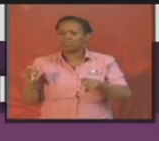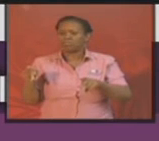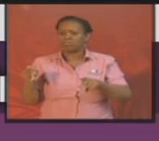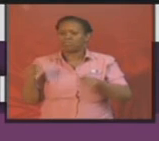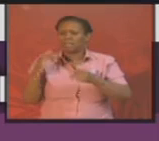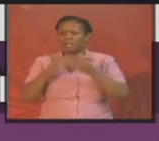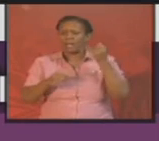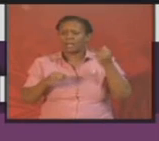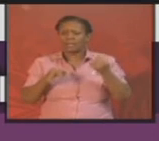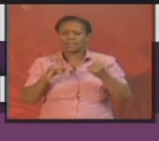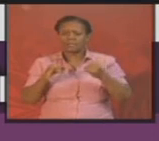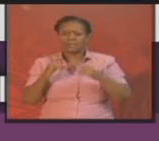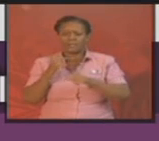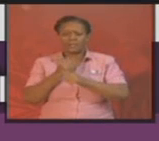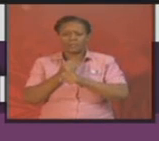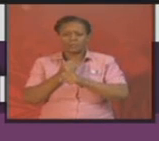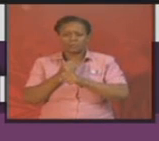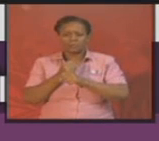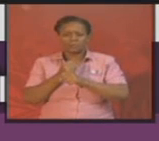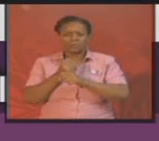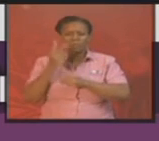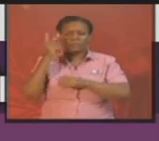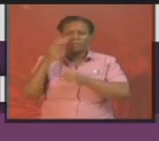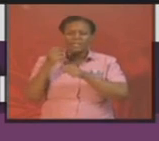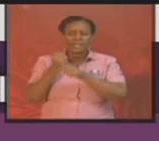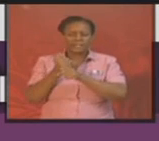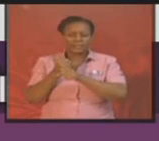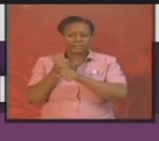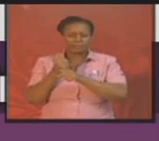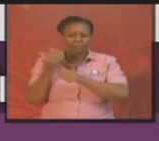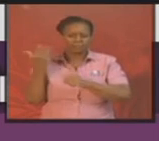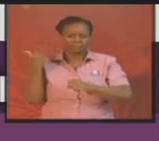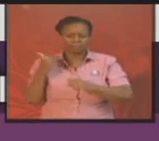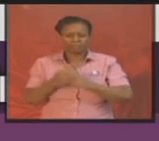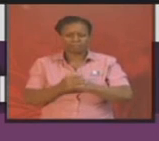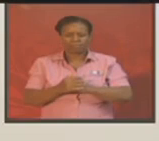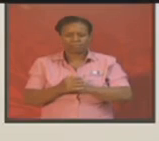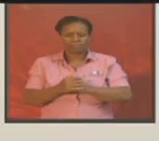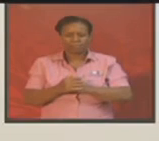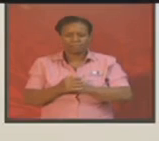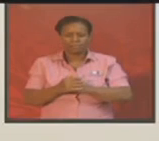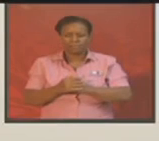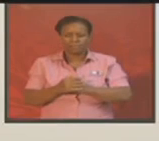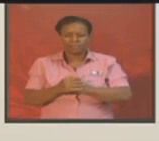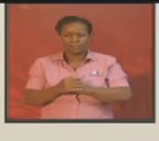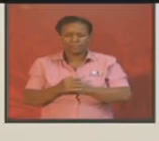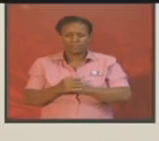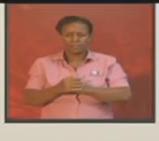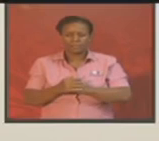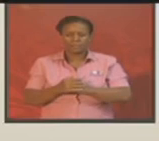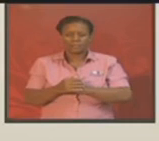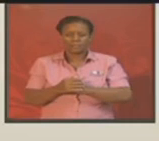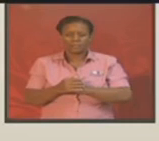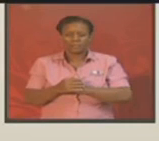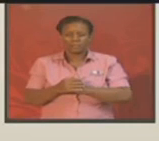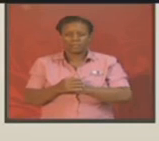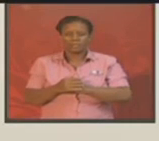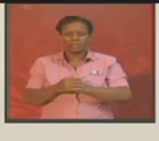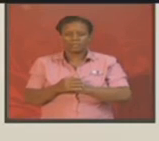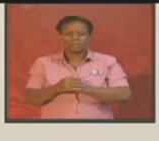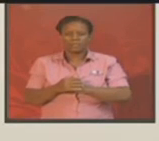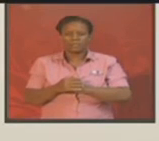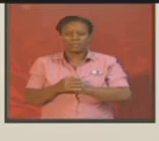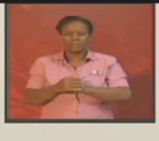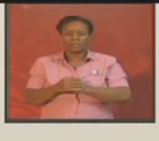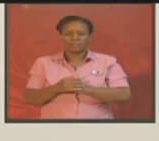persons found to be involved in this trade. Very much, and we go to Mr. Khan for a response